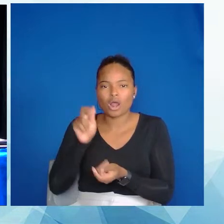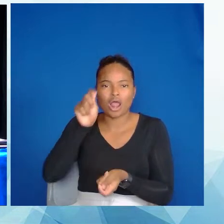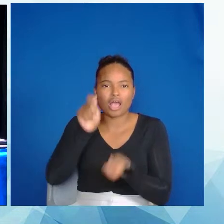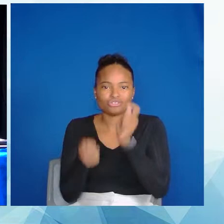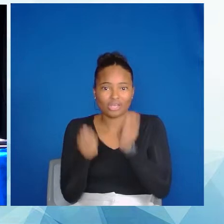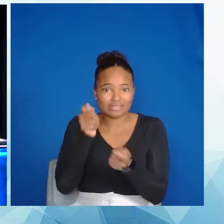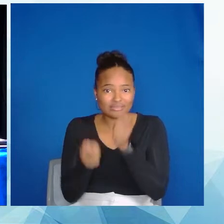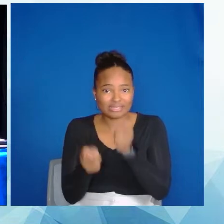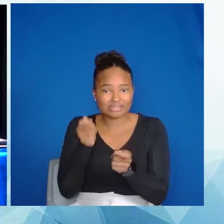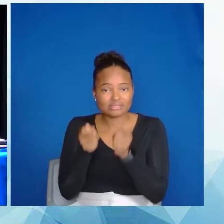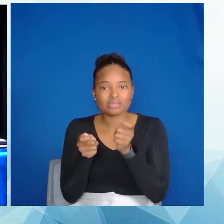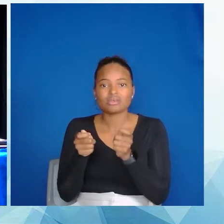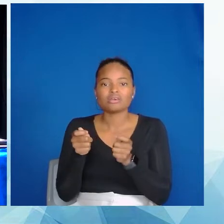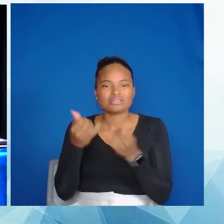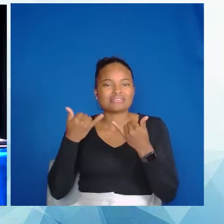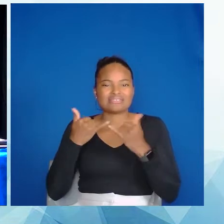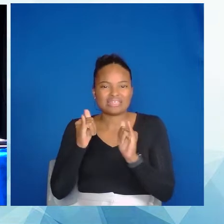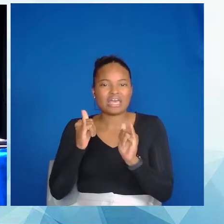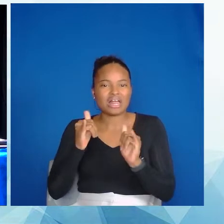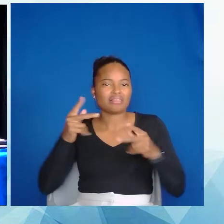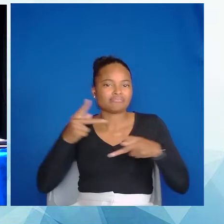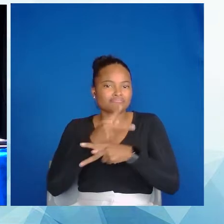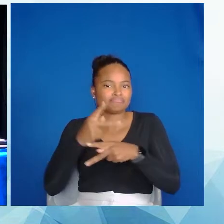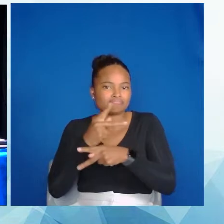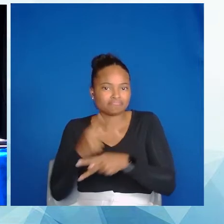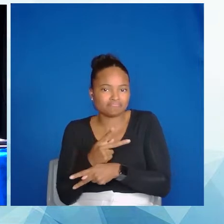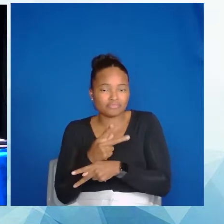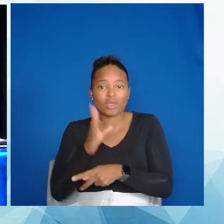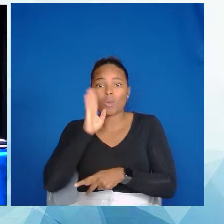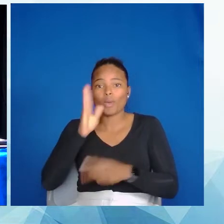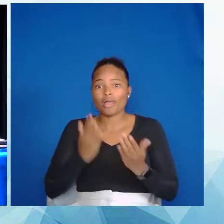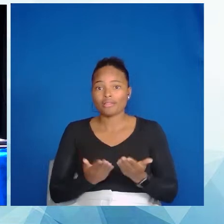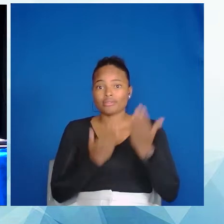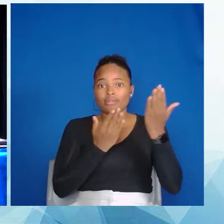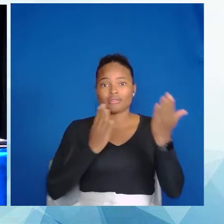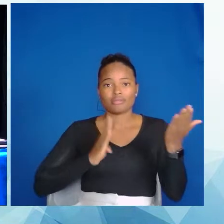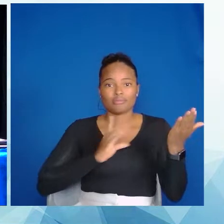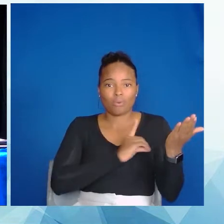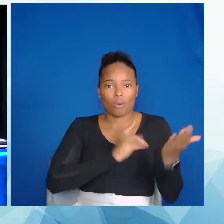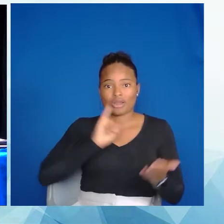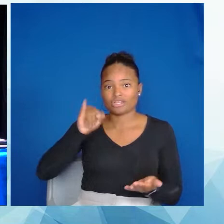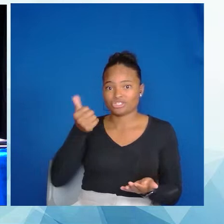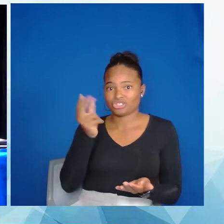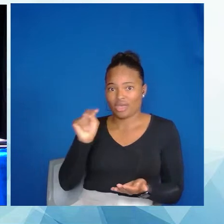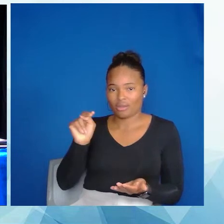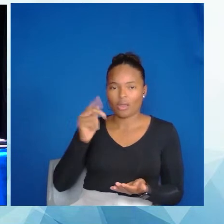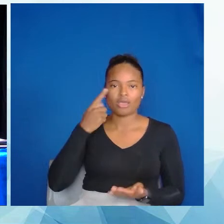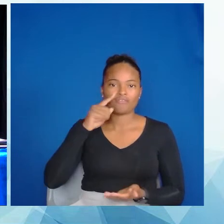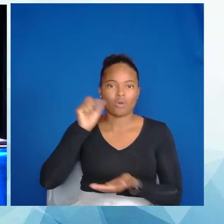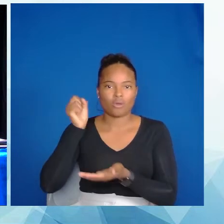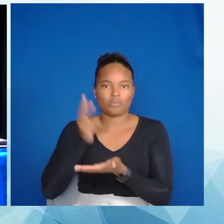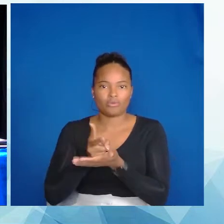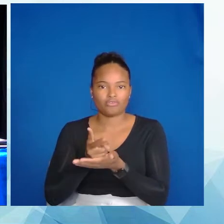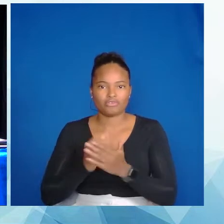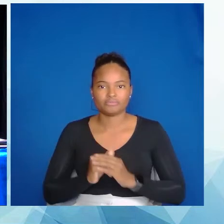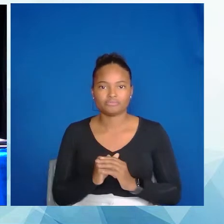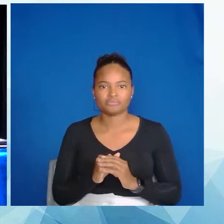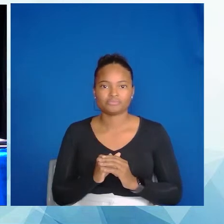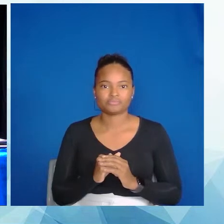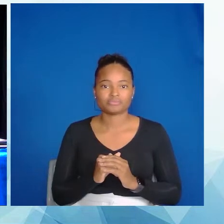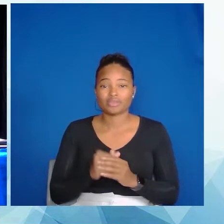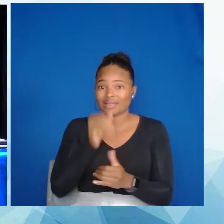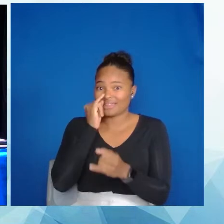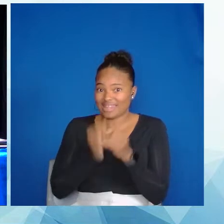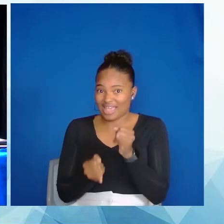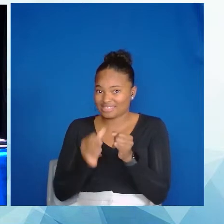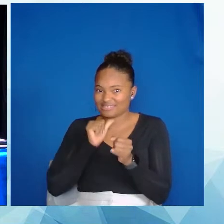are still being identified and will be brought to the board in January for approval. Last but not